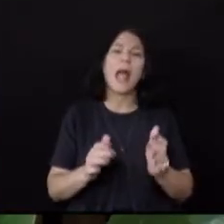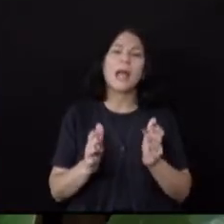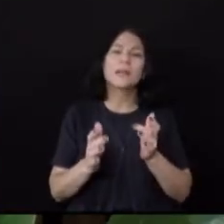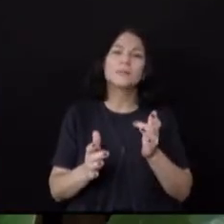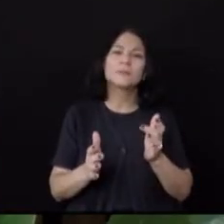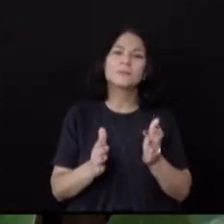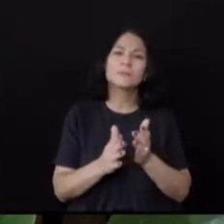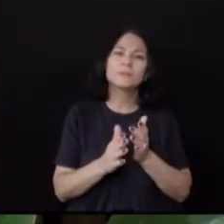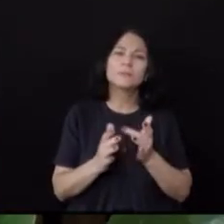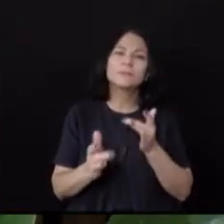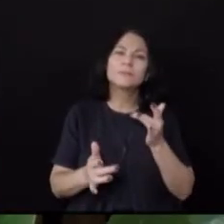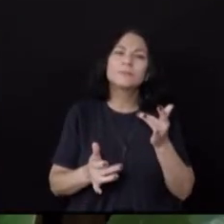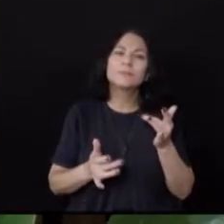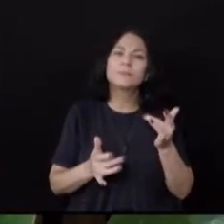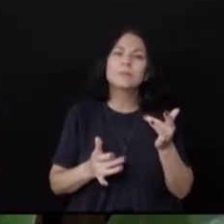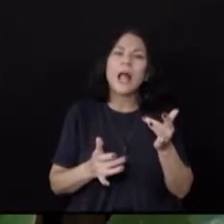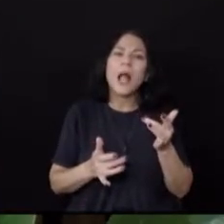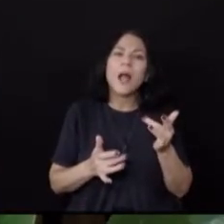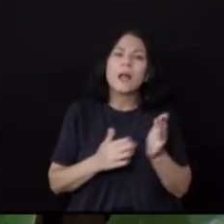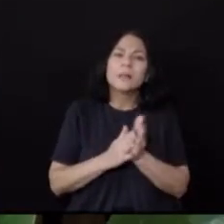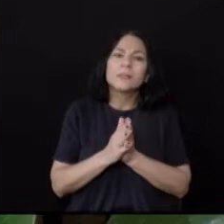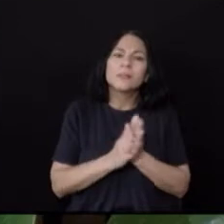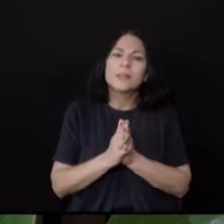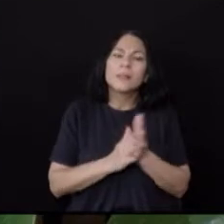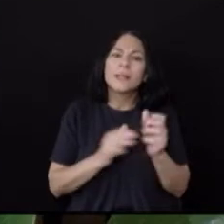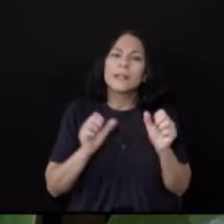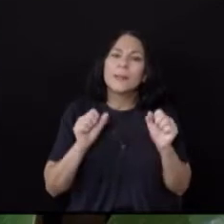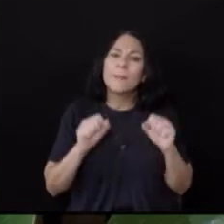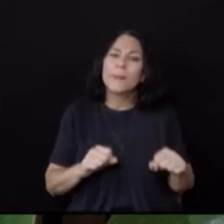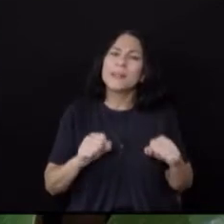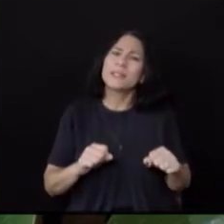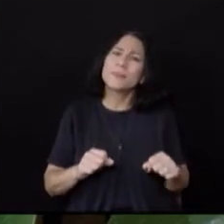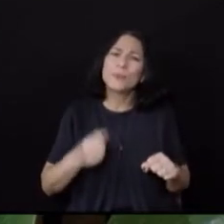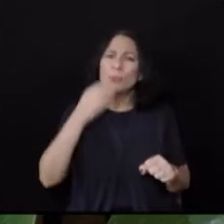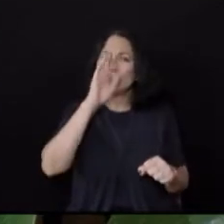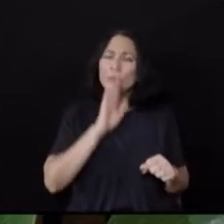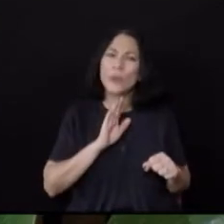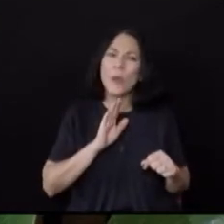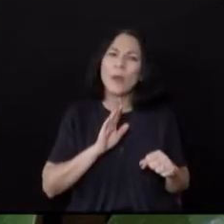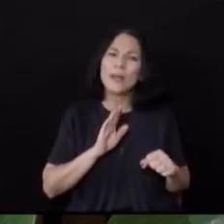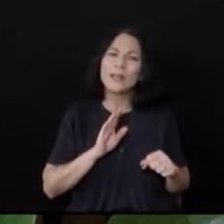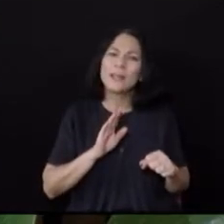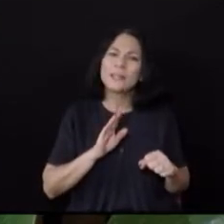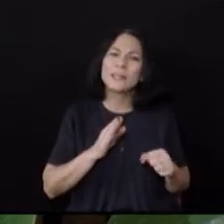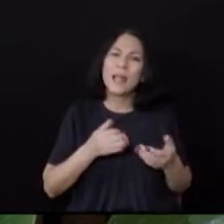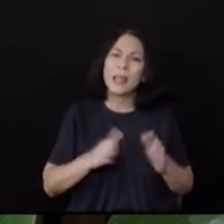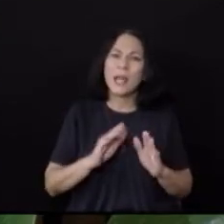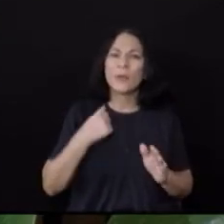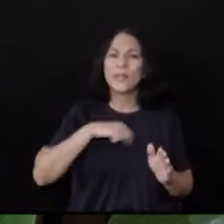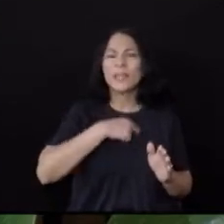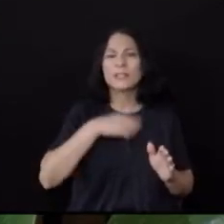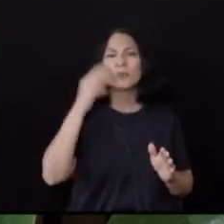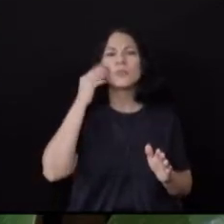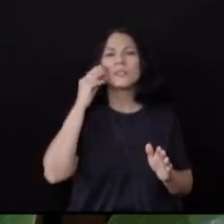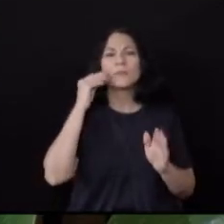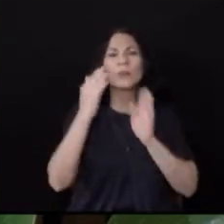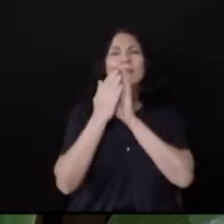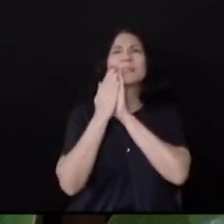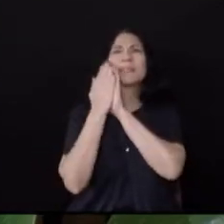thrived. Could it be that God is allowing us to experience something much deeper and richer in him and with one